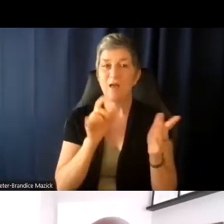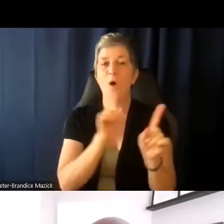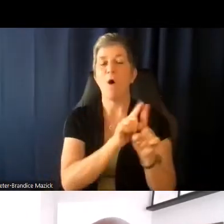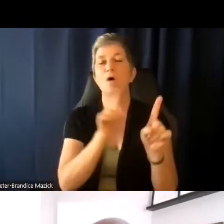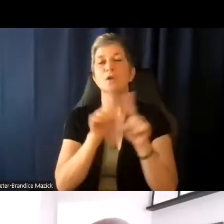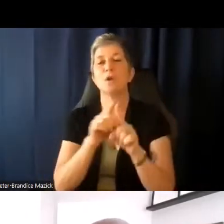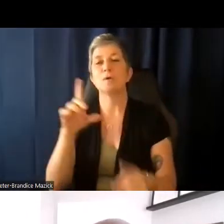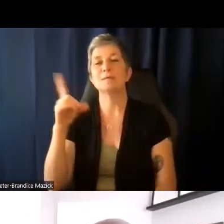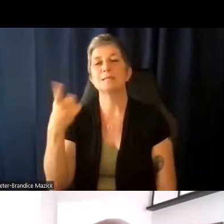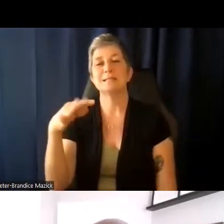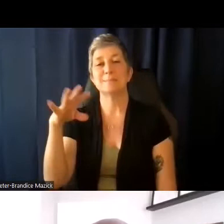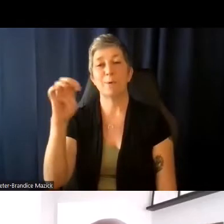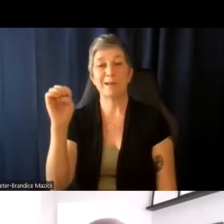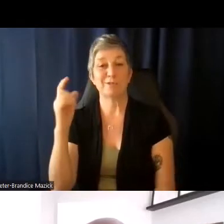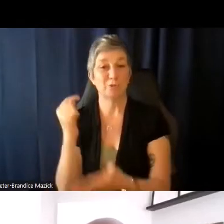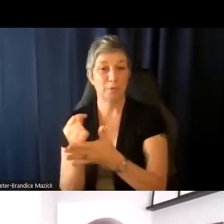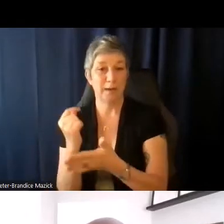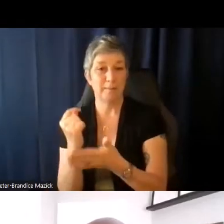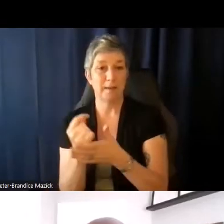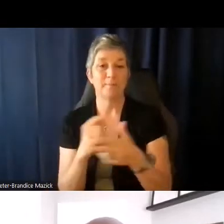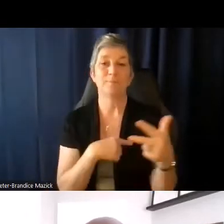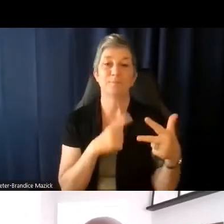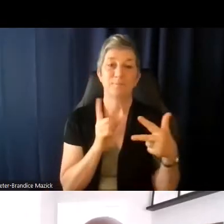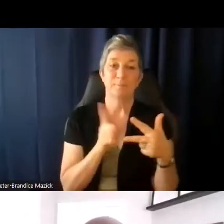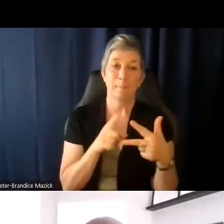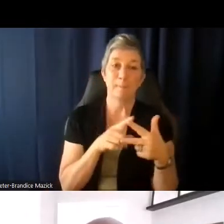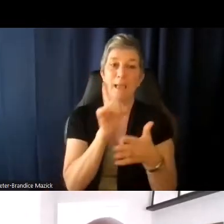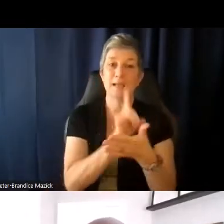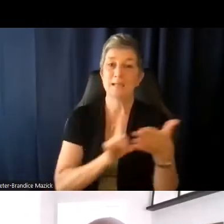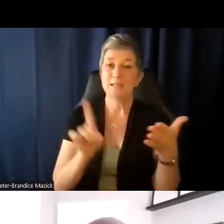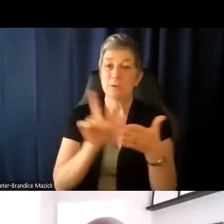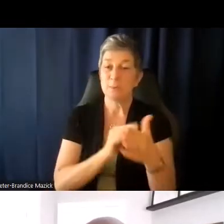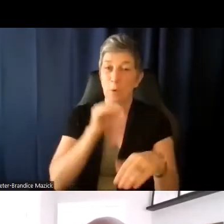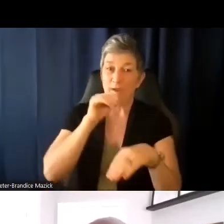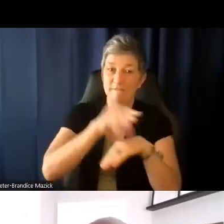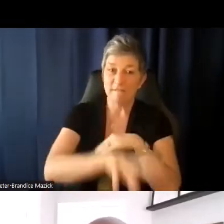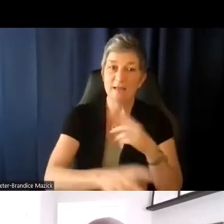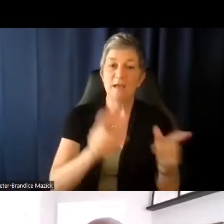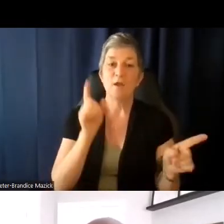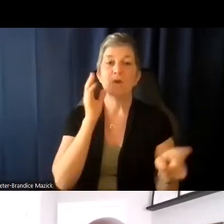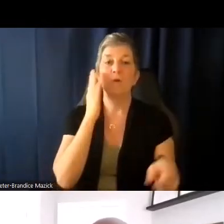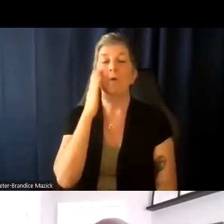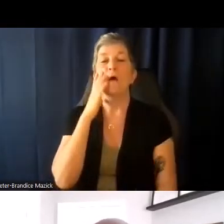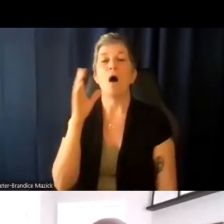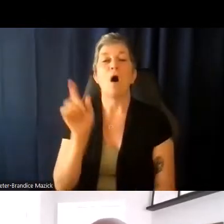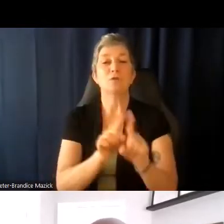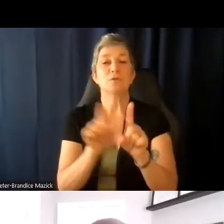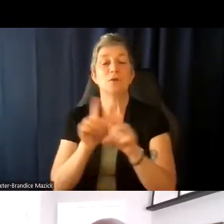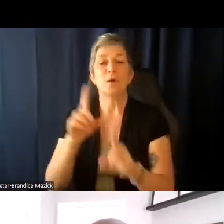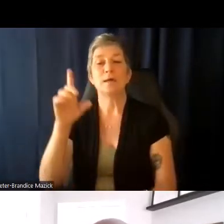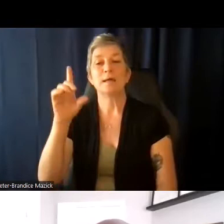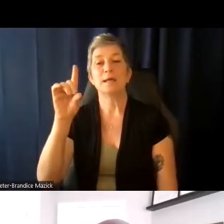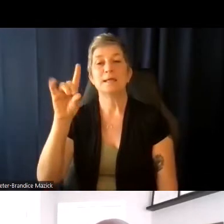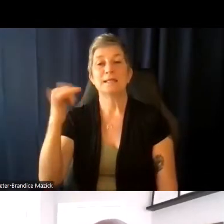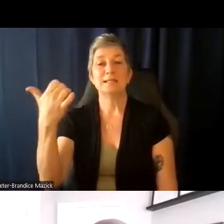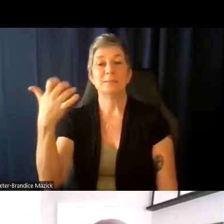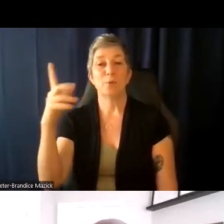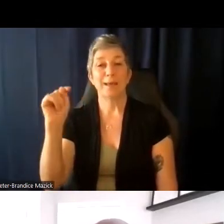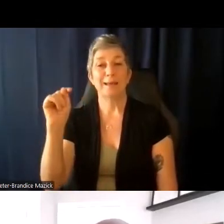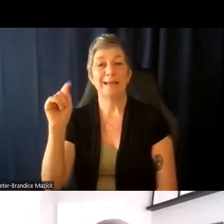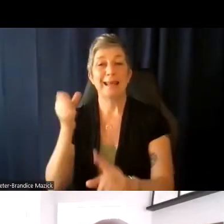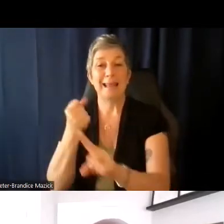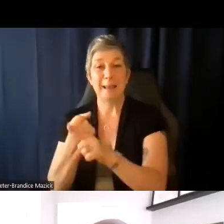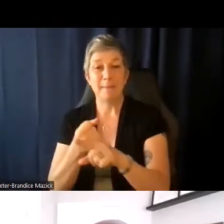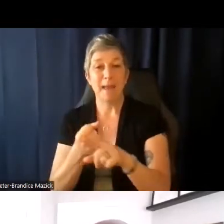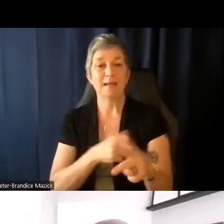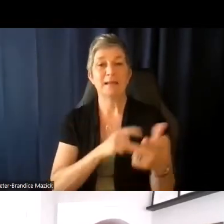as disparate treatment. The second is discriminatory effects, which is also known as disparate impact. And then I'll pass it